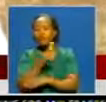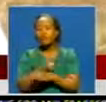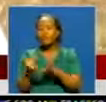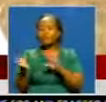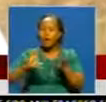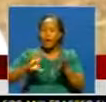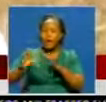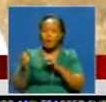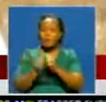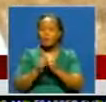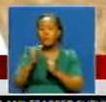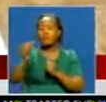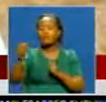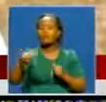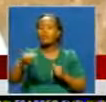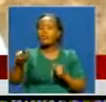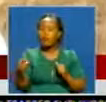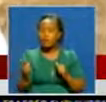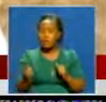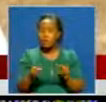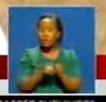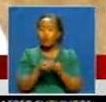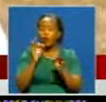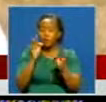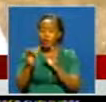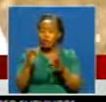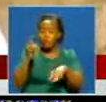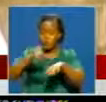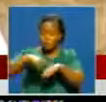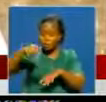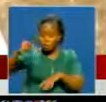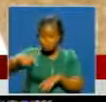15,000. Na ukiisha ipanda,